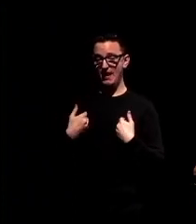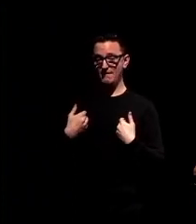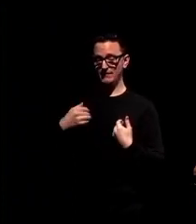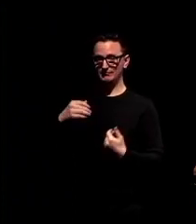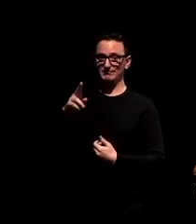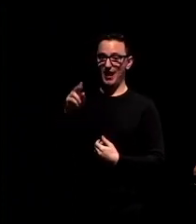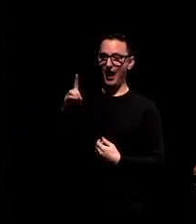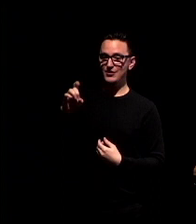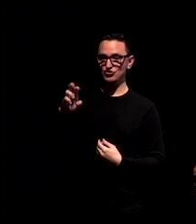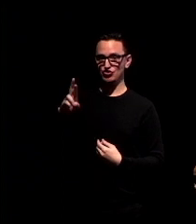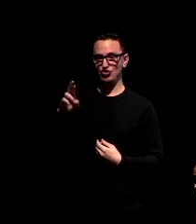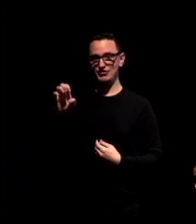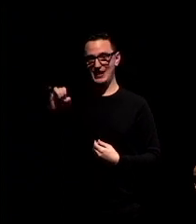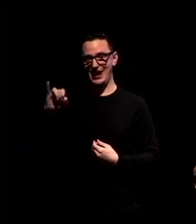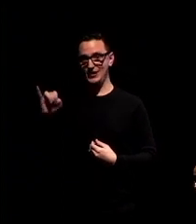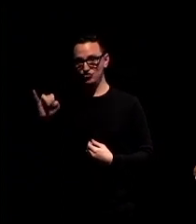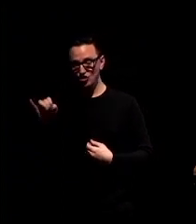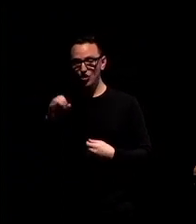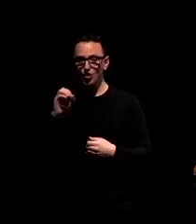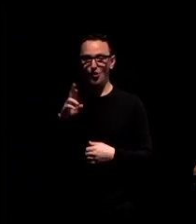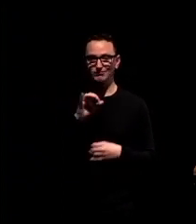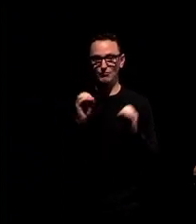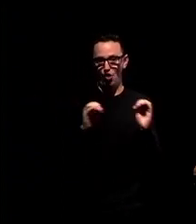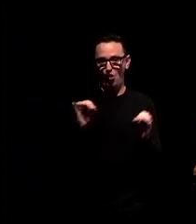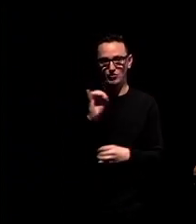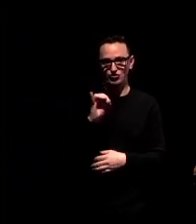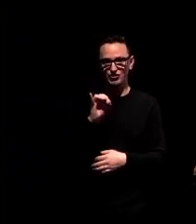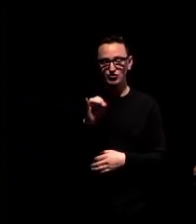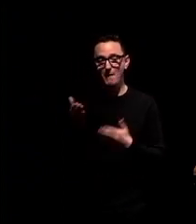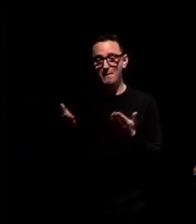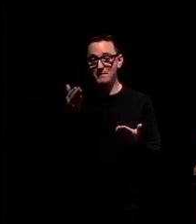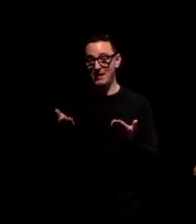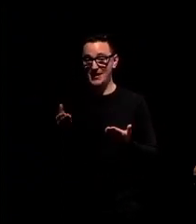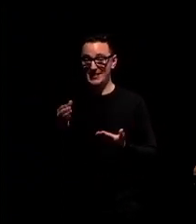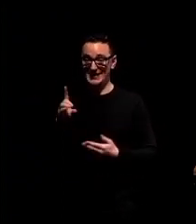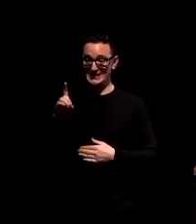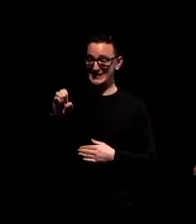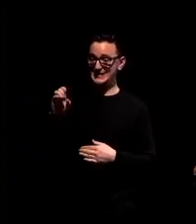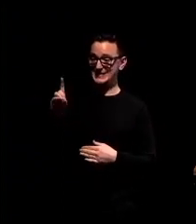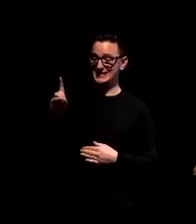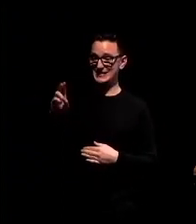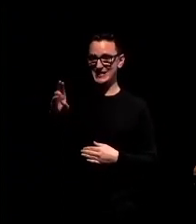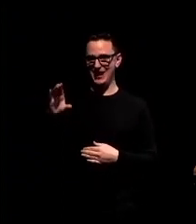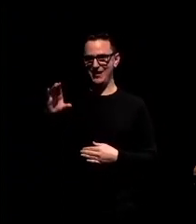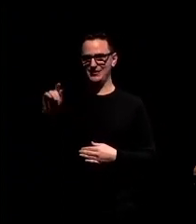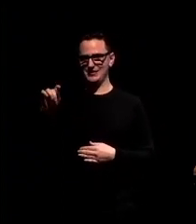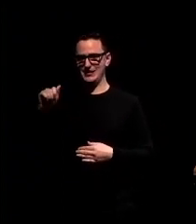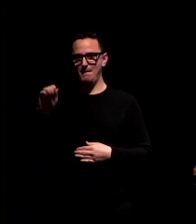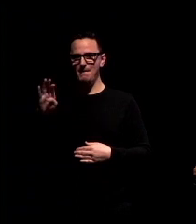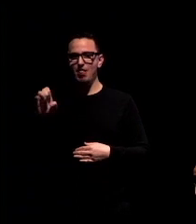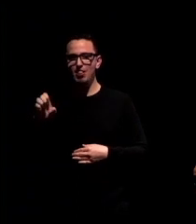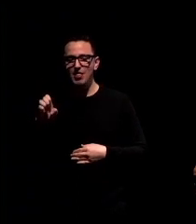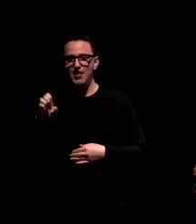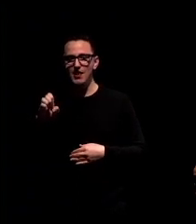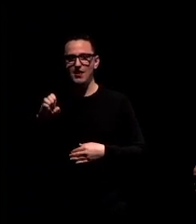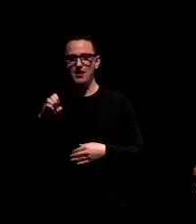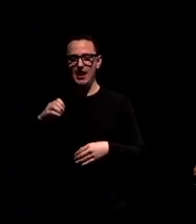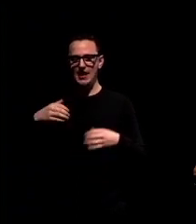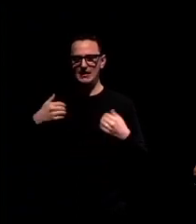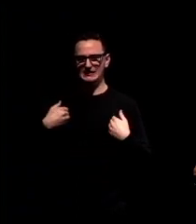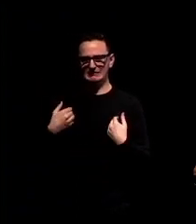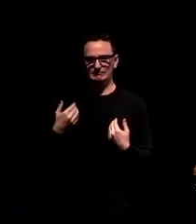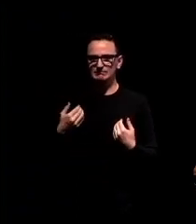So maybe their deductibles are at $5,000 or $6,000, which makes it actually very difficult to